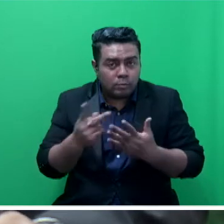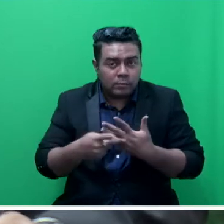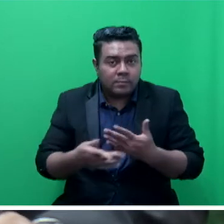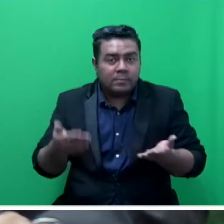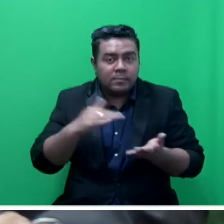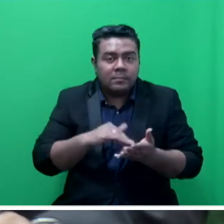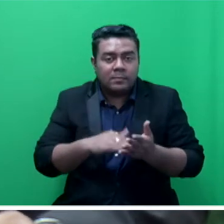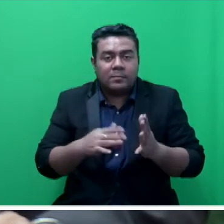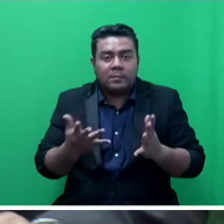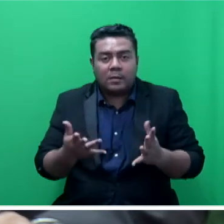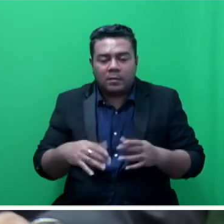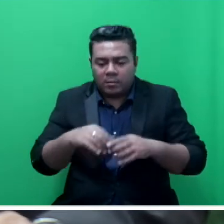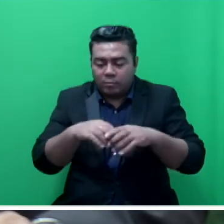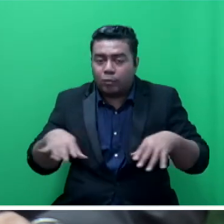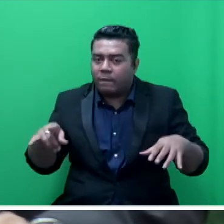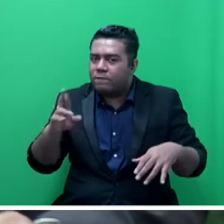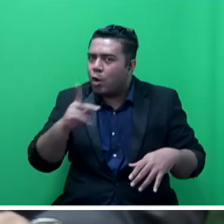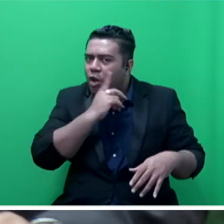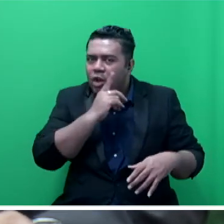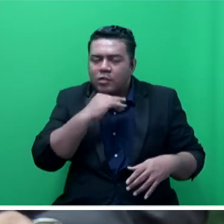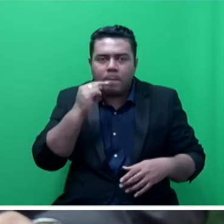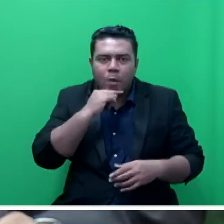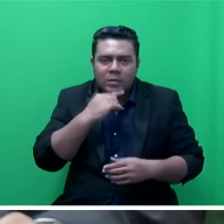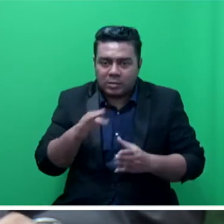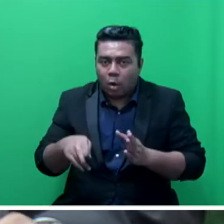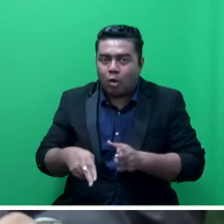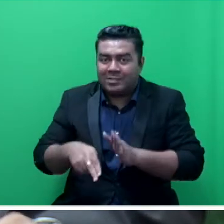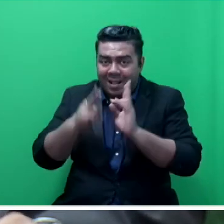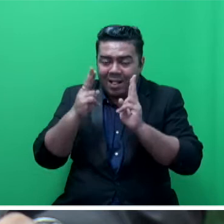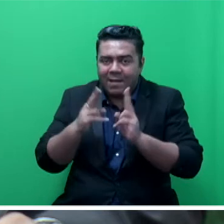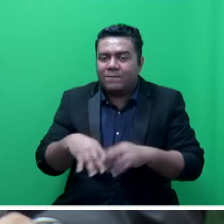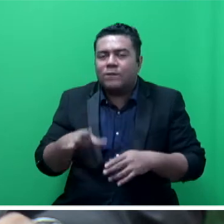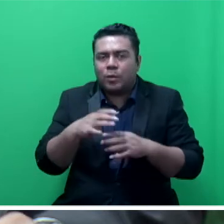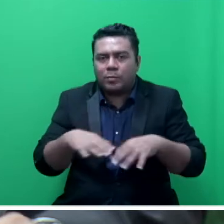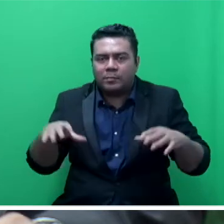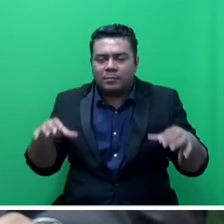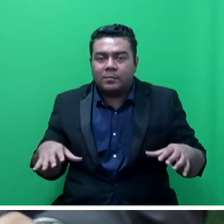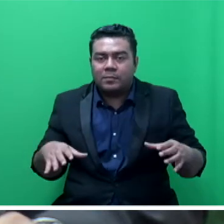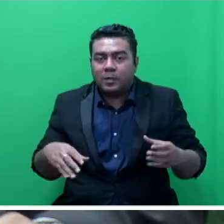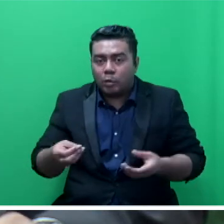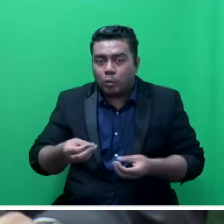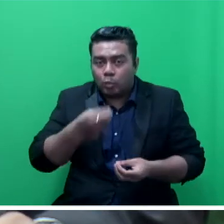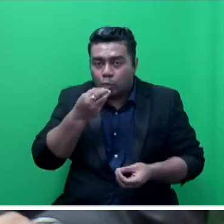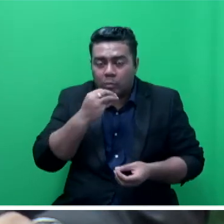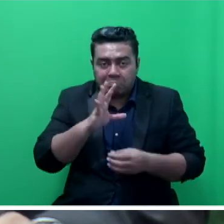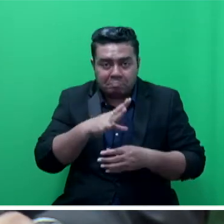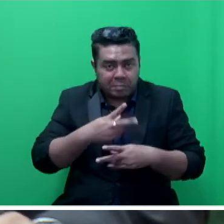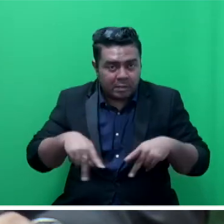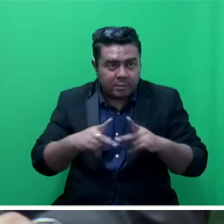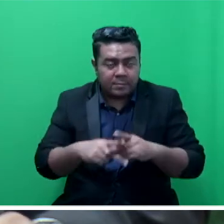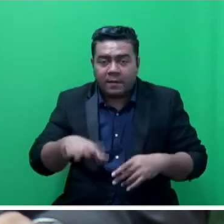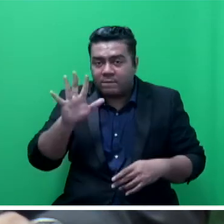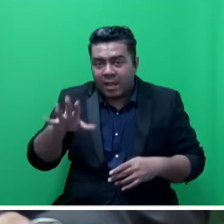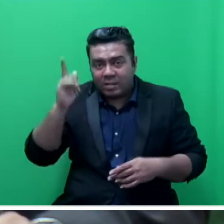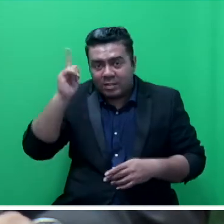include dorms for girls and boys, 1 evolution block, a dining hall for Lekutu District School, 5 teachers'